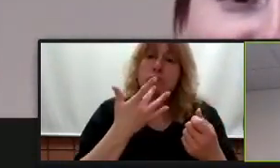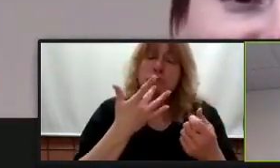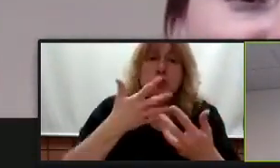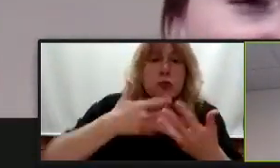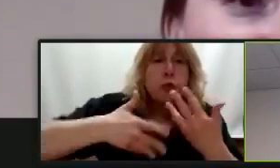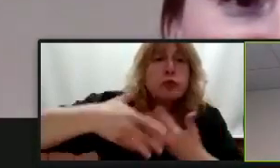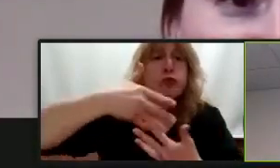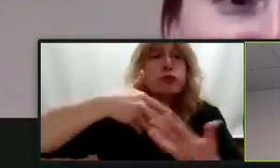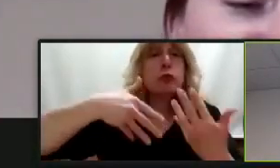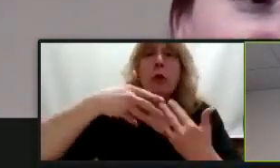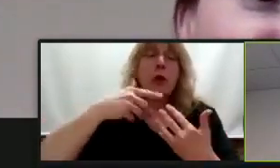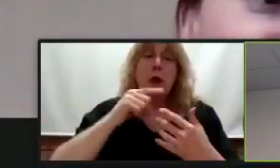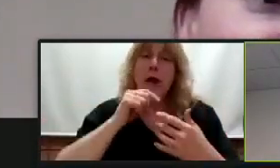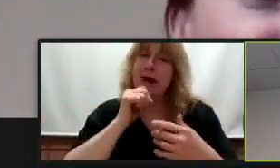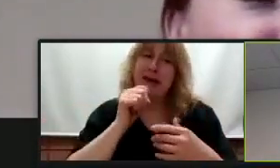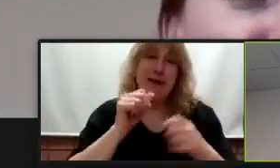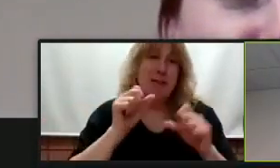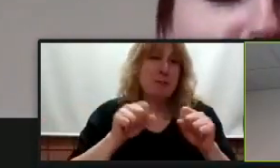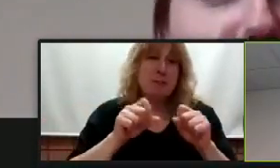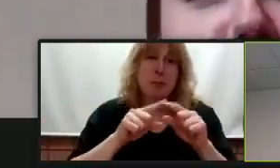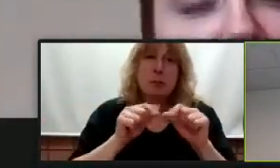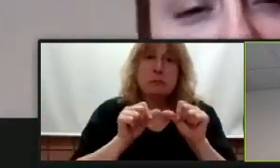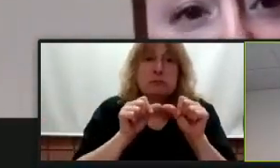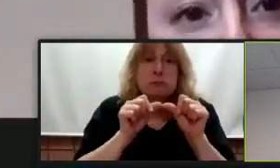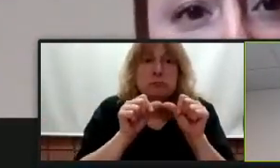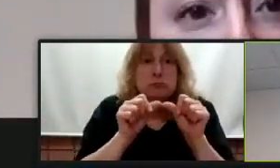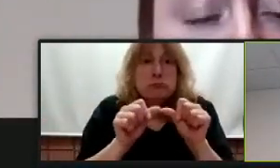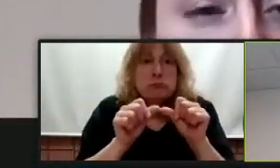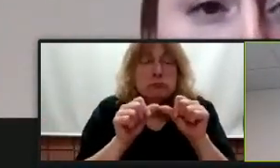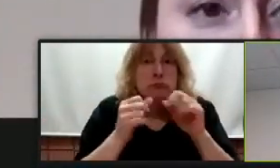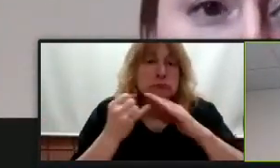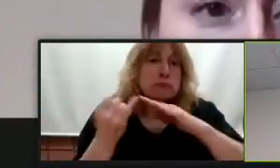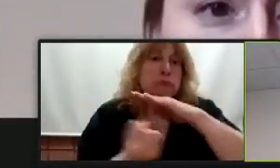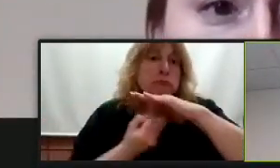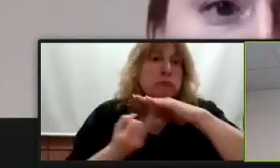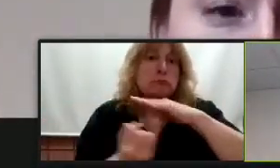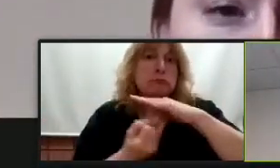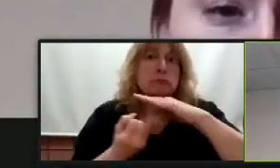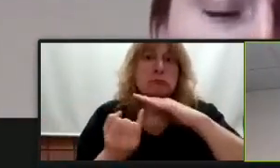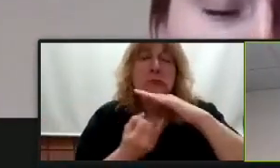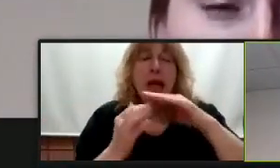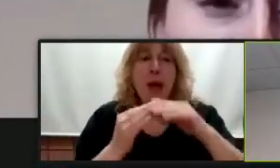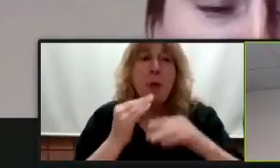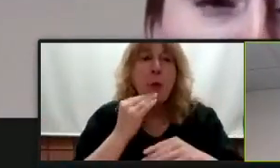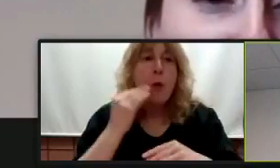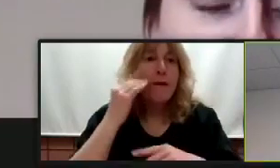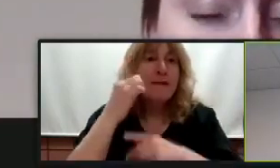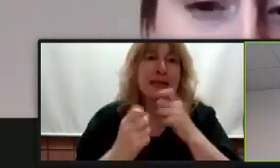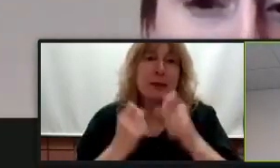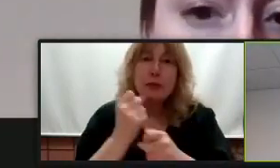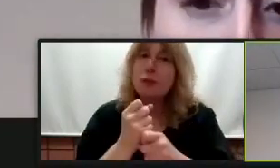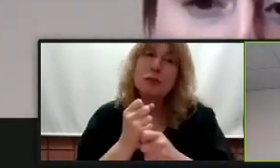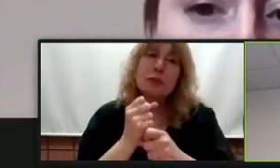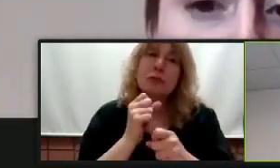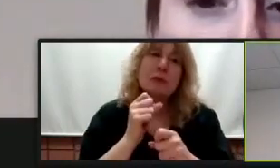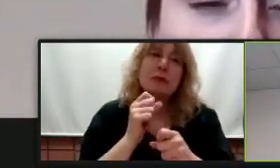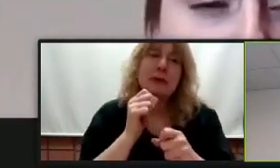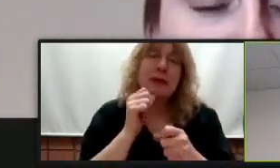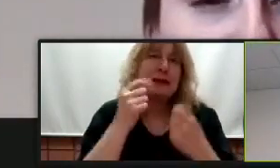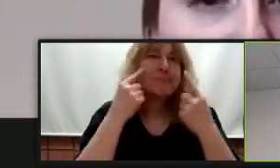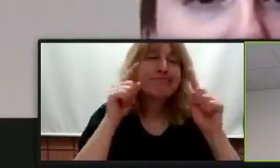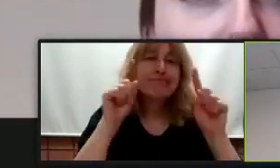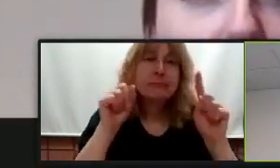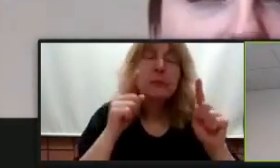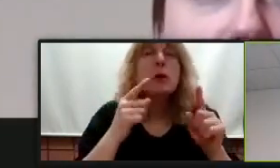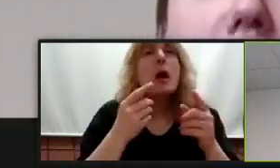to just stay at home for a year without kind of trying to think about ways that we can work with people in a safer way. So I do